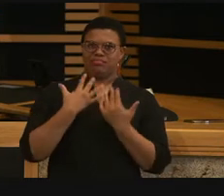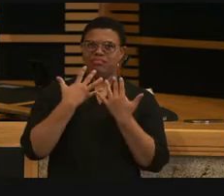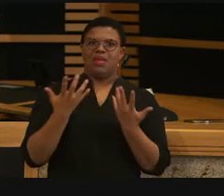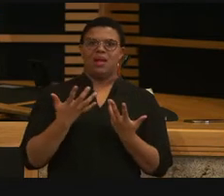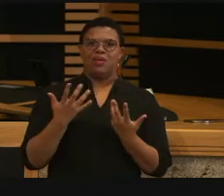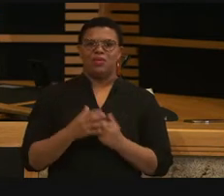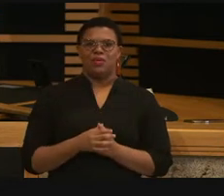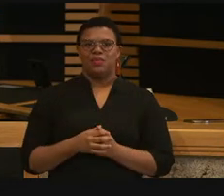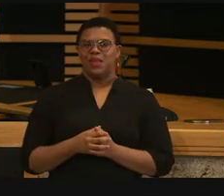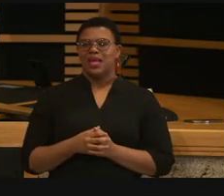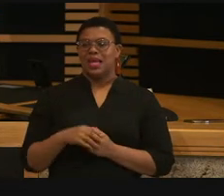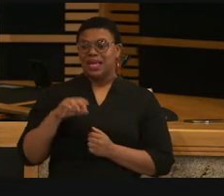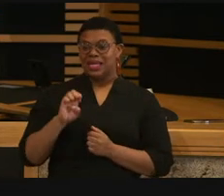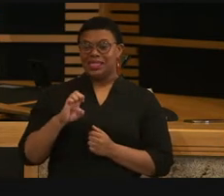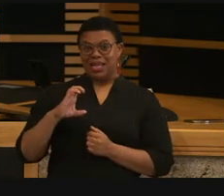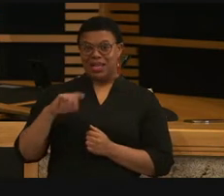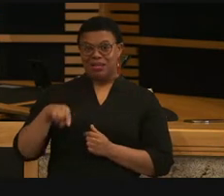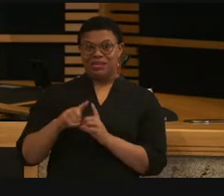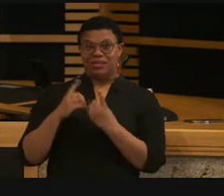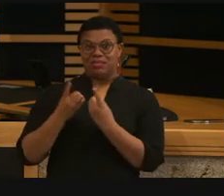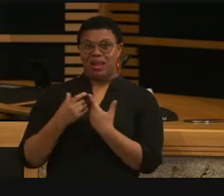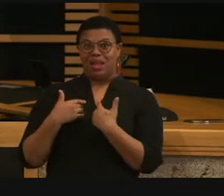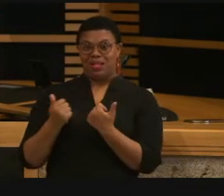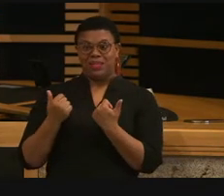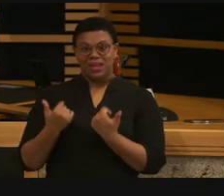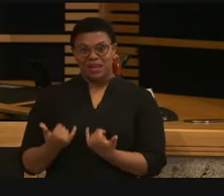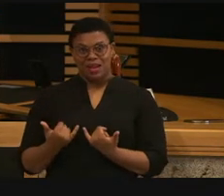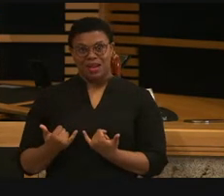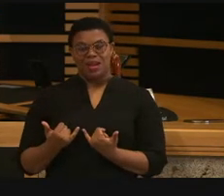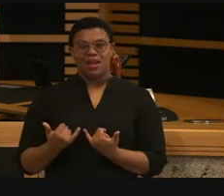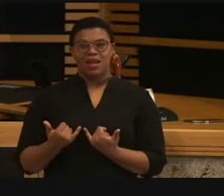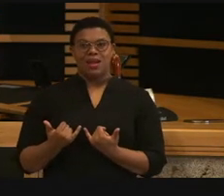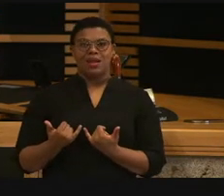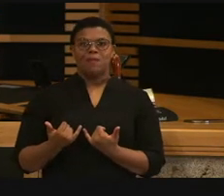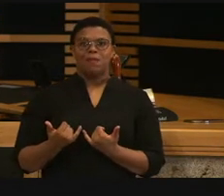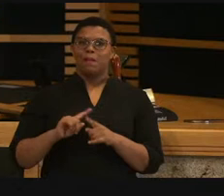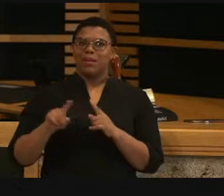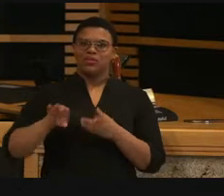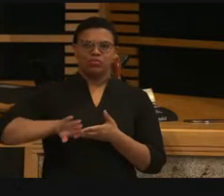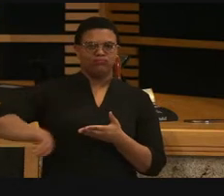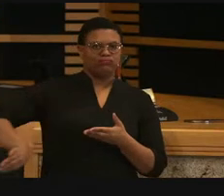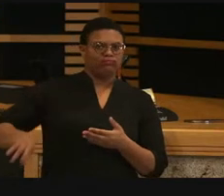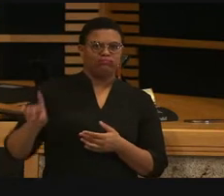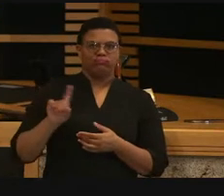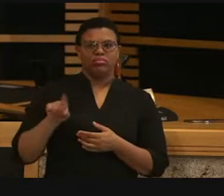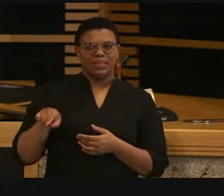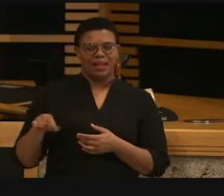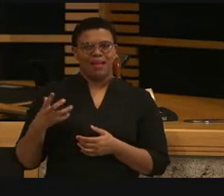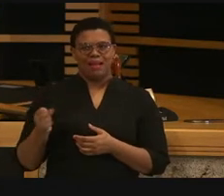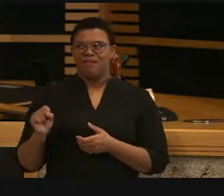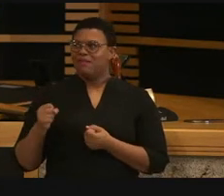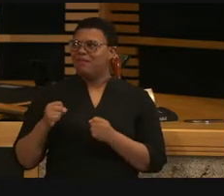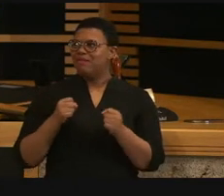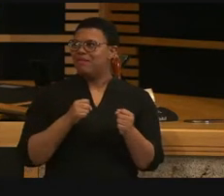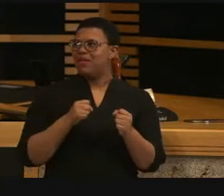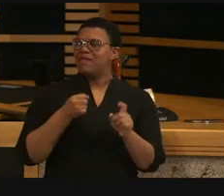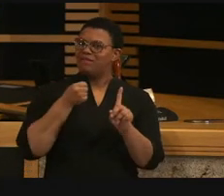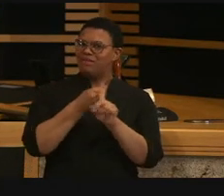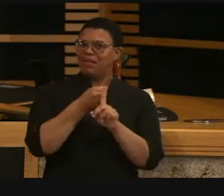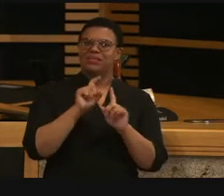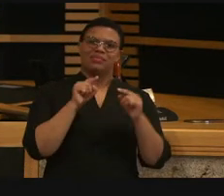Speaker, the Eastern Cape Department of Health has not left in developing strategies that aid the fight against